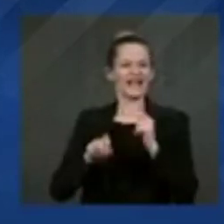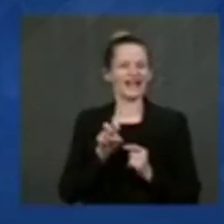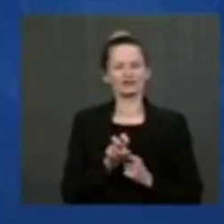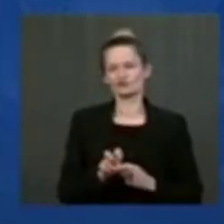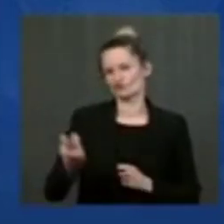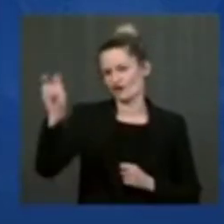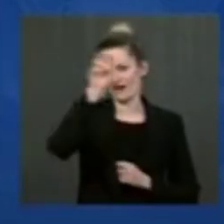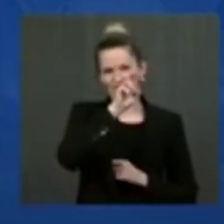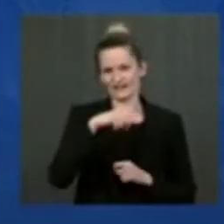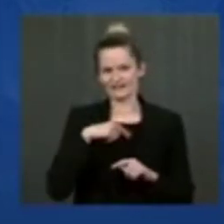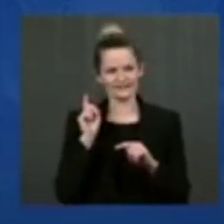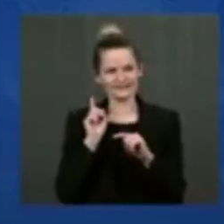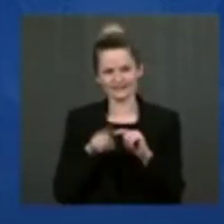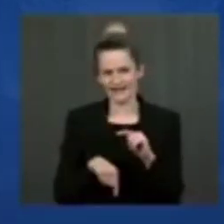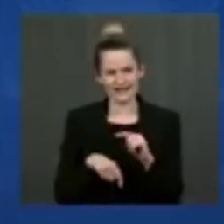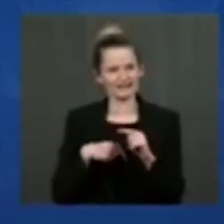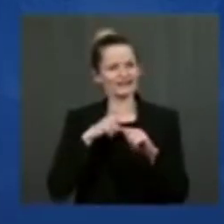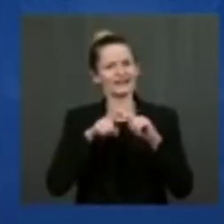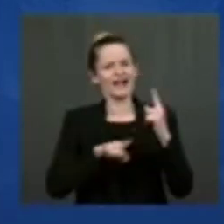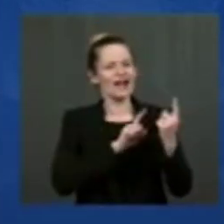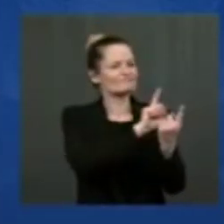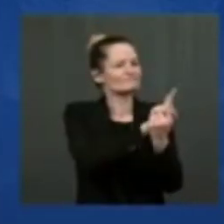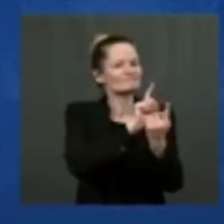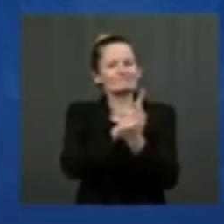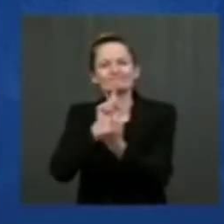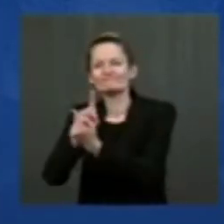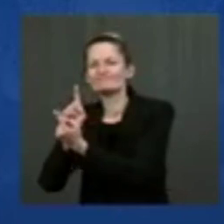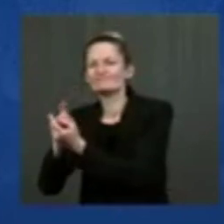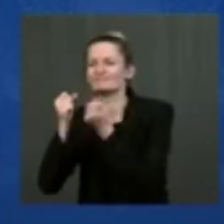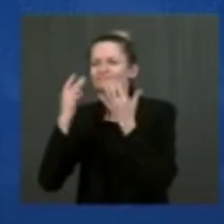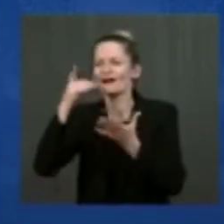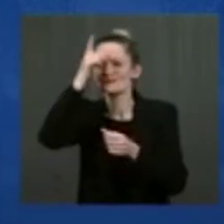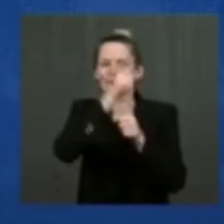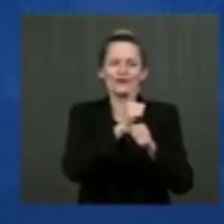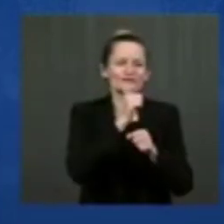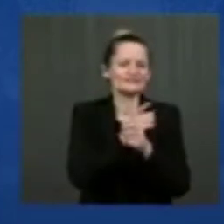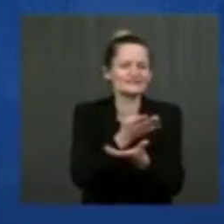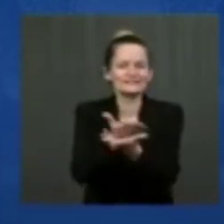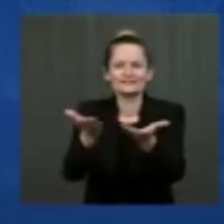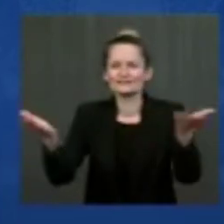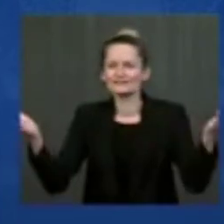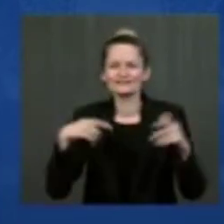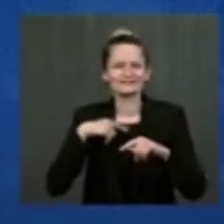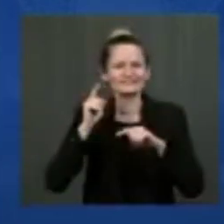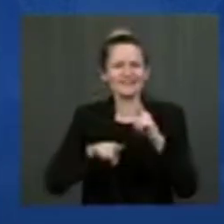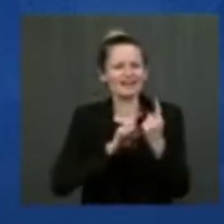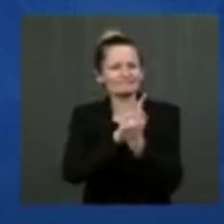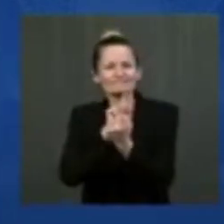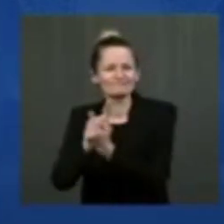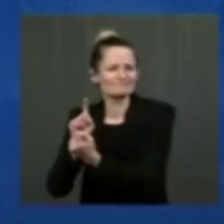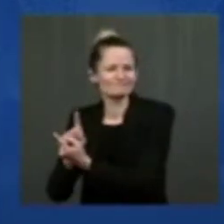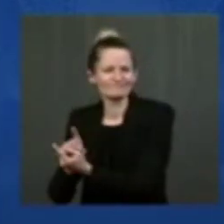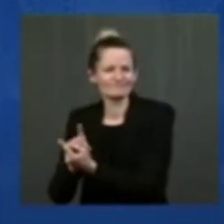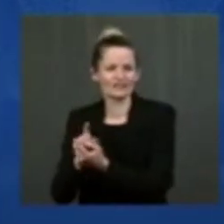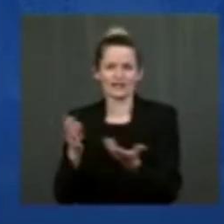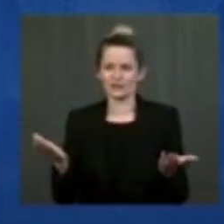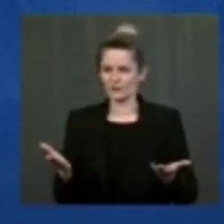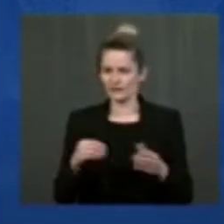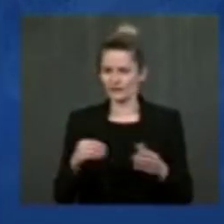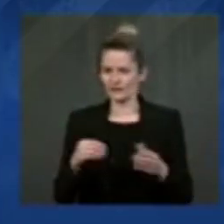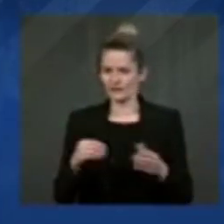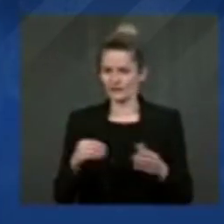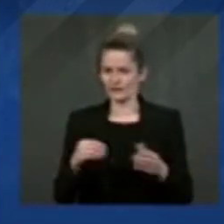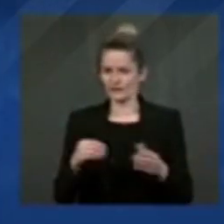of your brothers and sisters and many of you. The proud UAW members building cars and trucks in Pennsylvania and